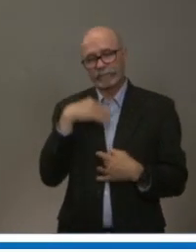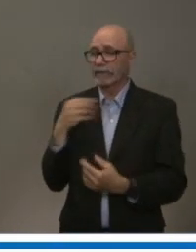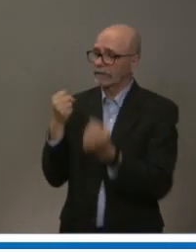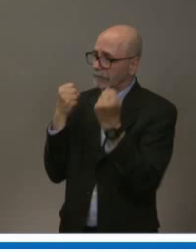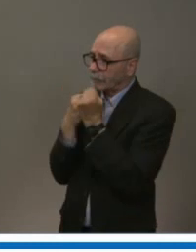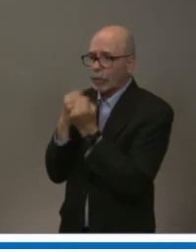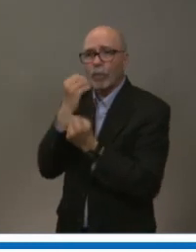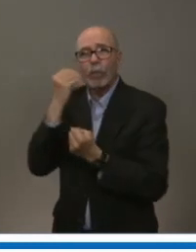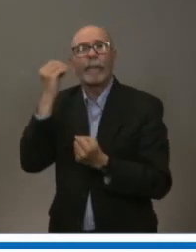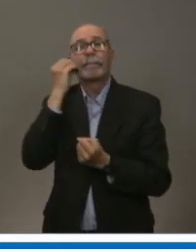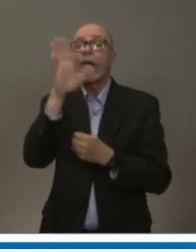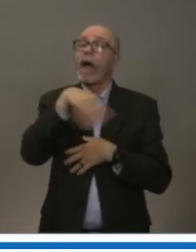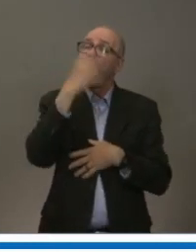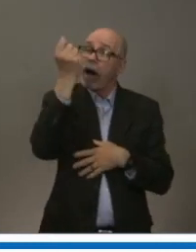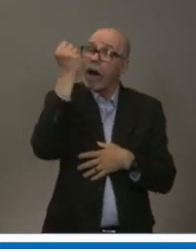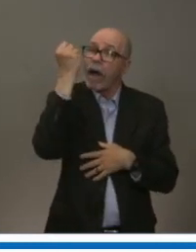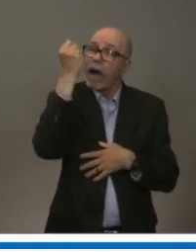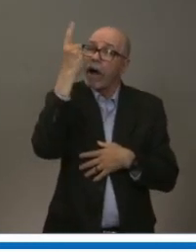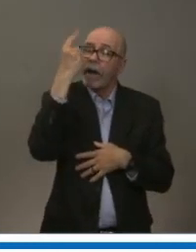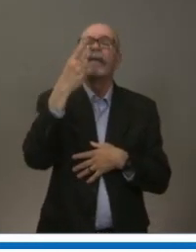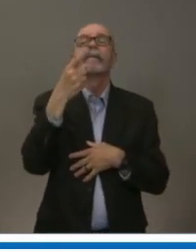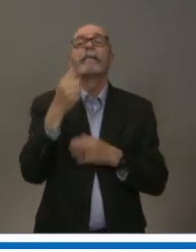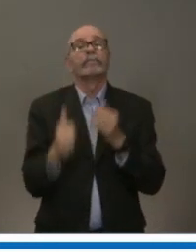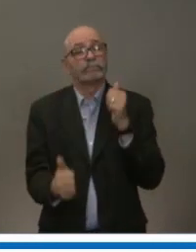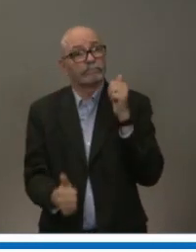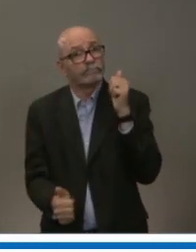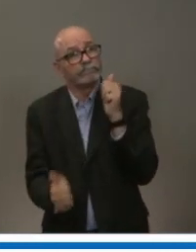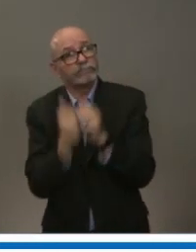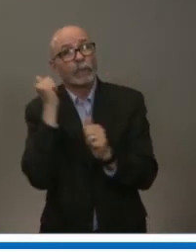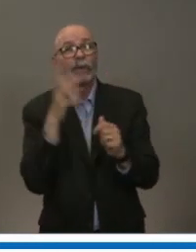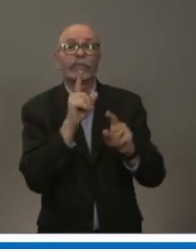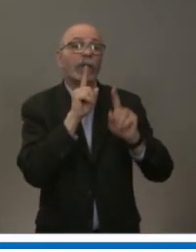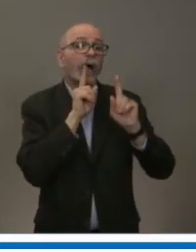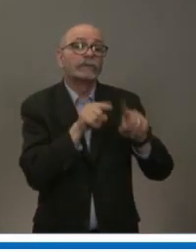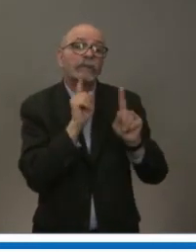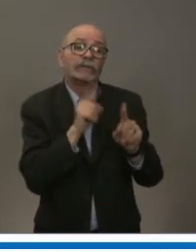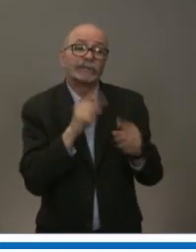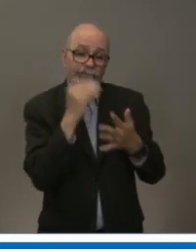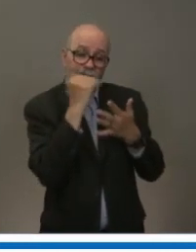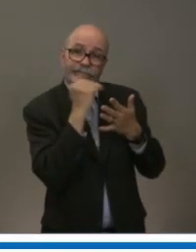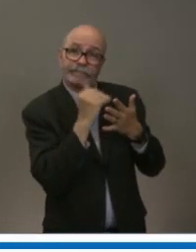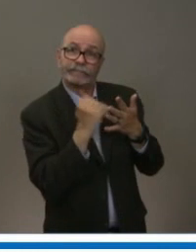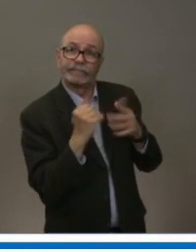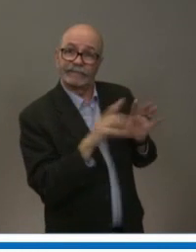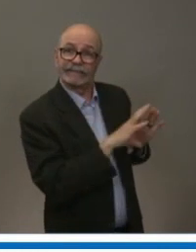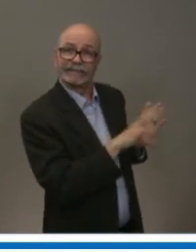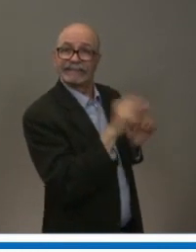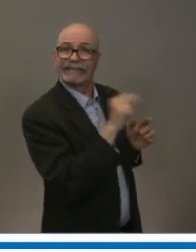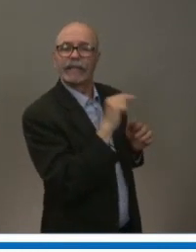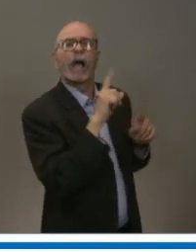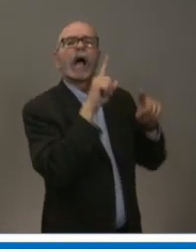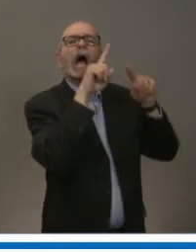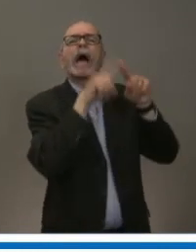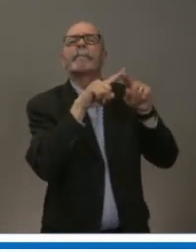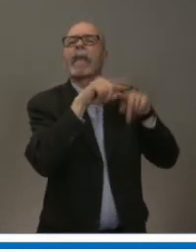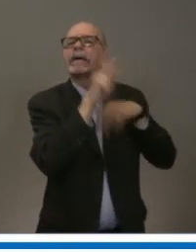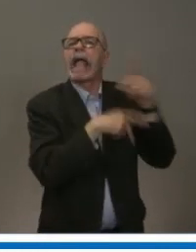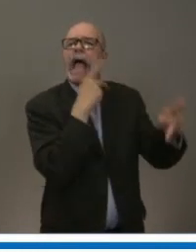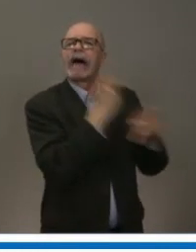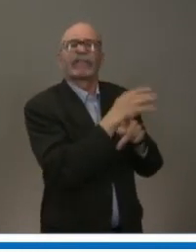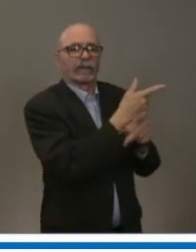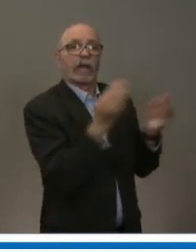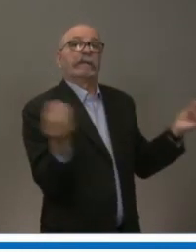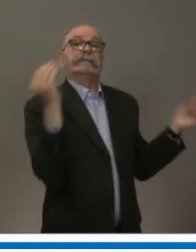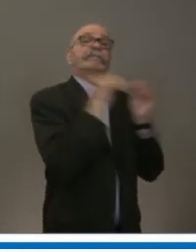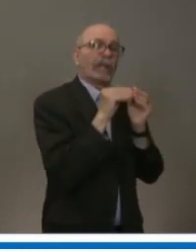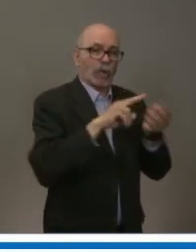lot of the directive is associated with levels of nursing care. The type of homes that you're